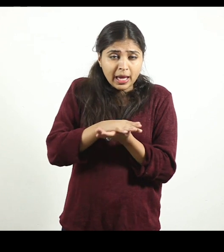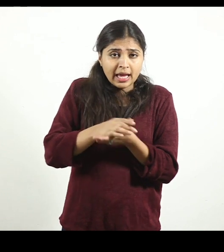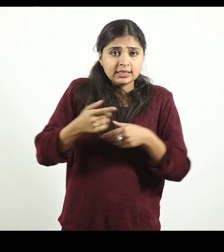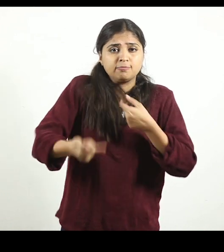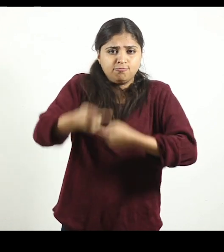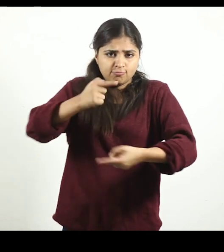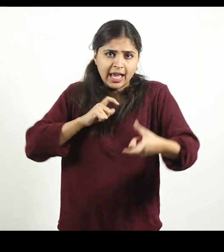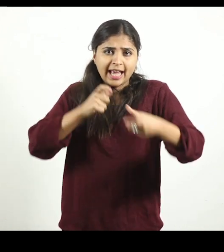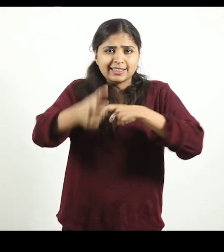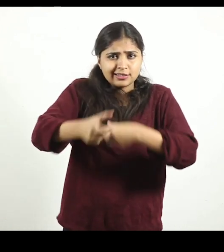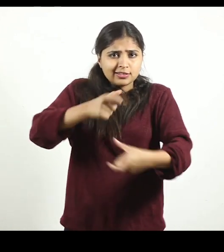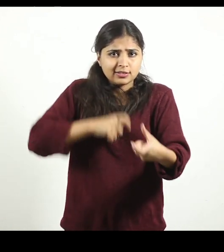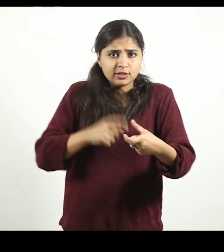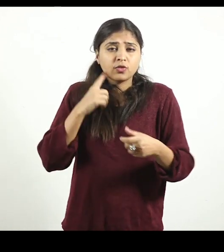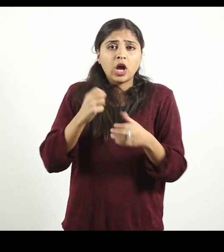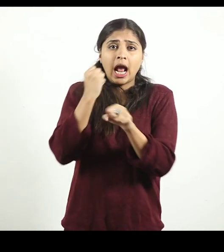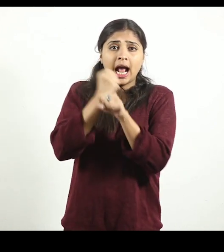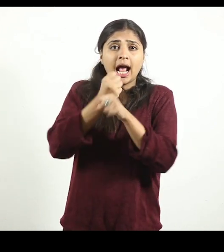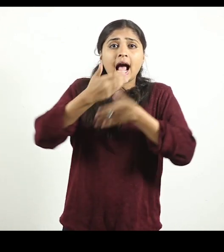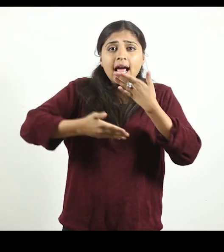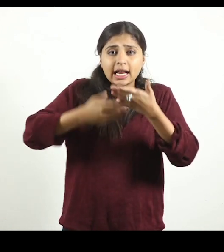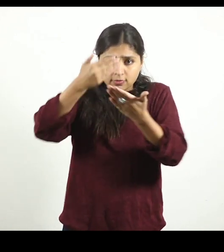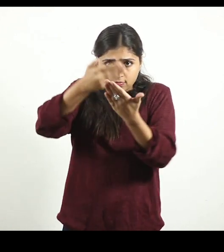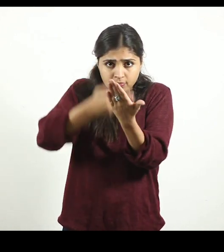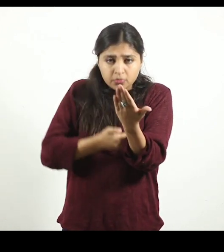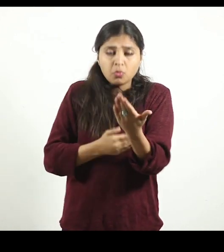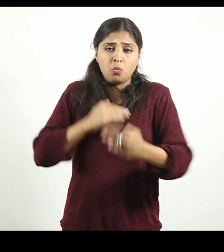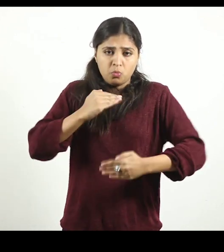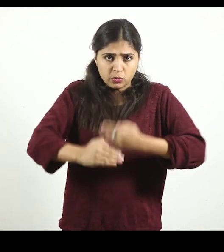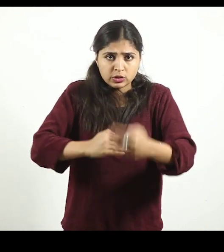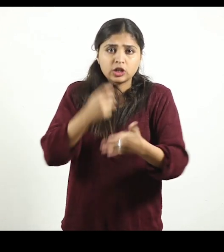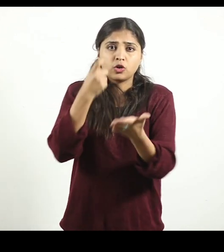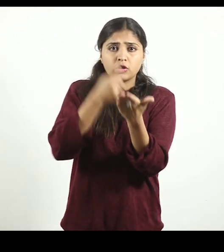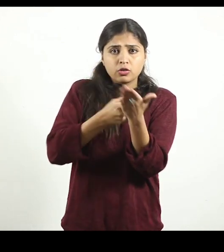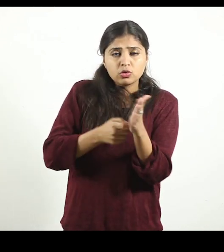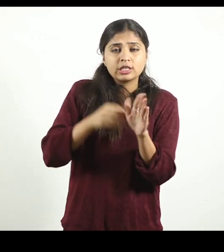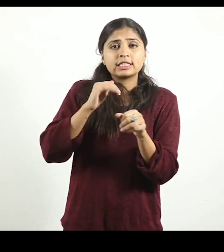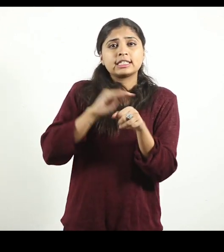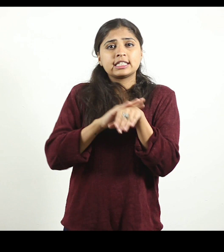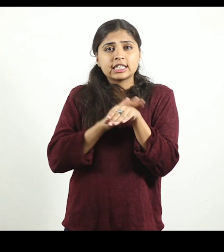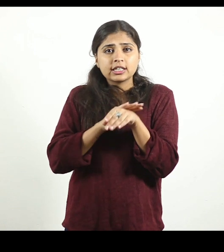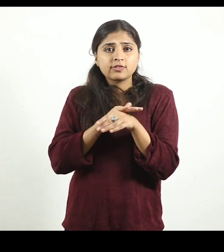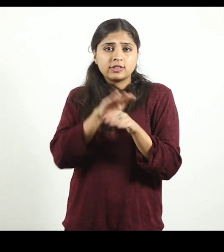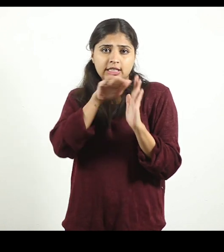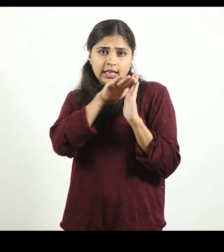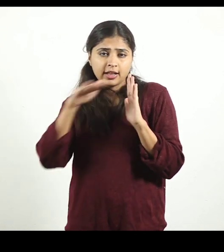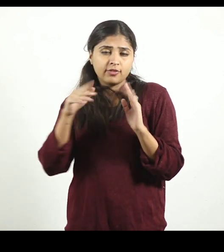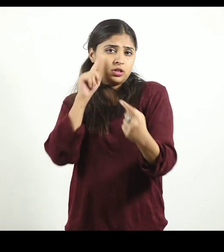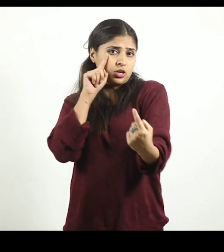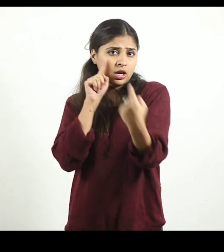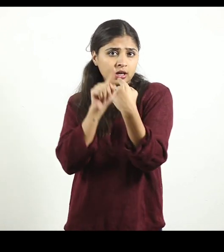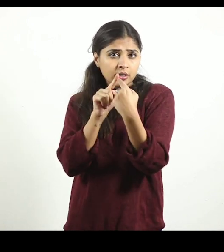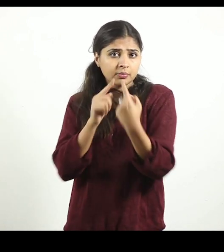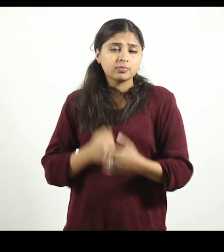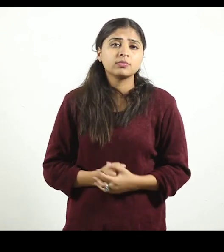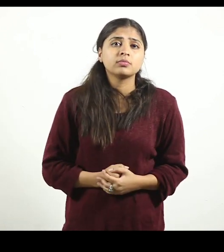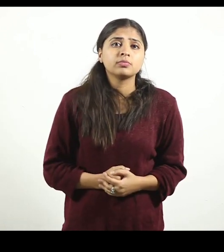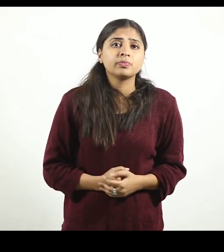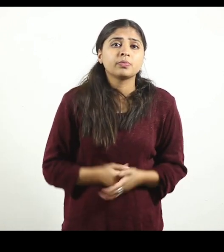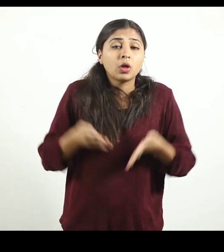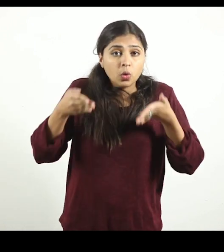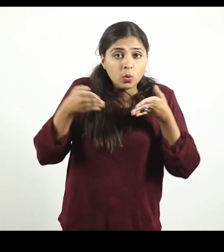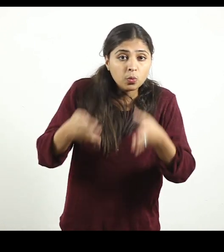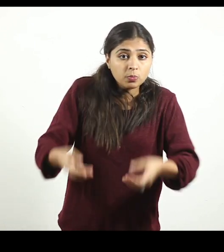and services level agreements. The way to deliver consistent and reliable service to customers and to build